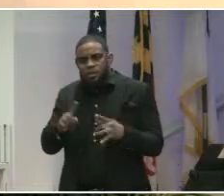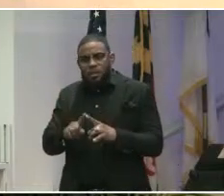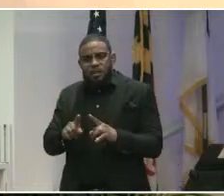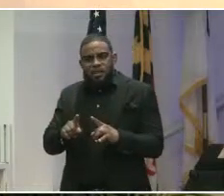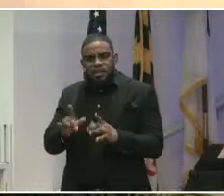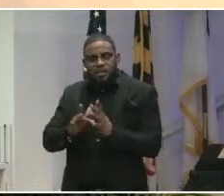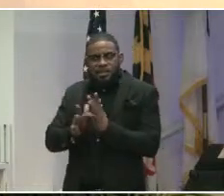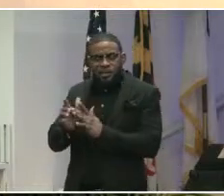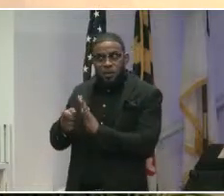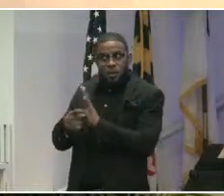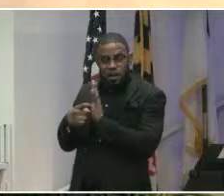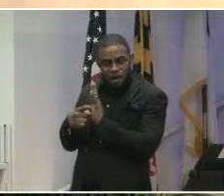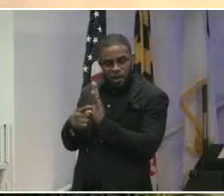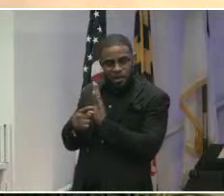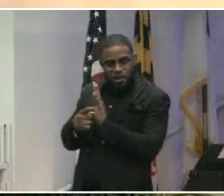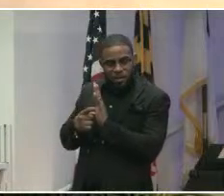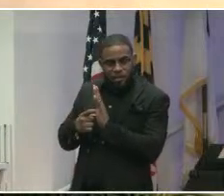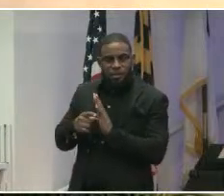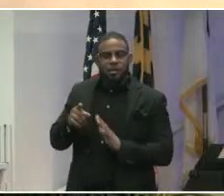but Jesus required